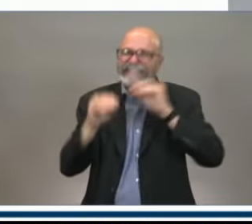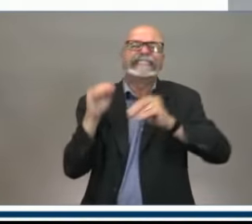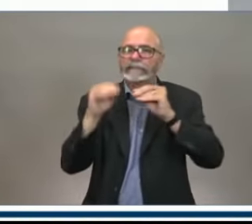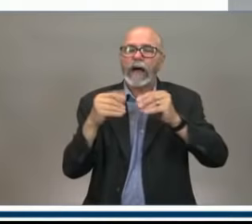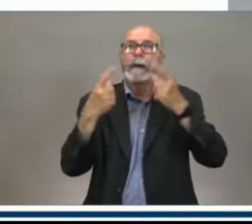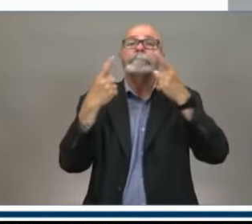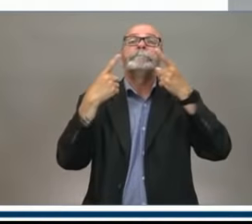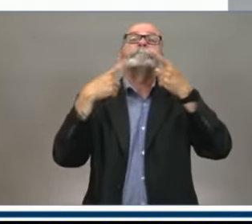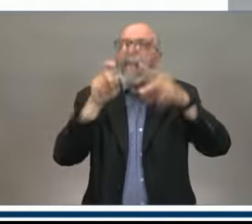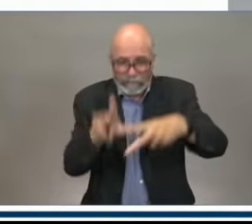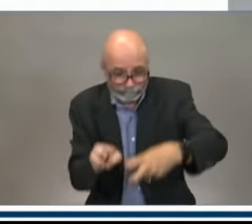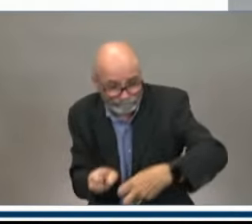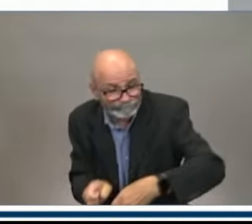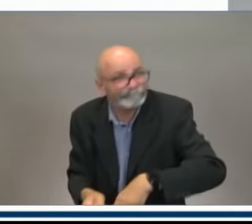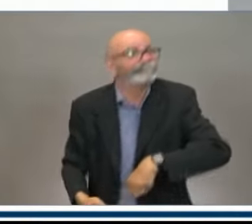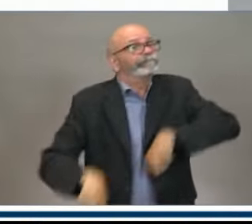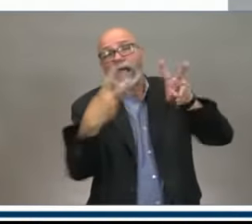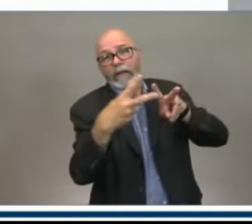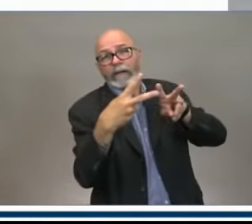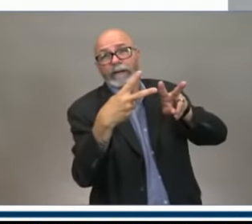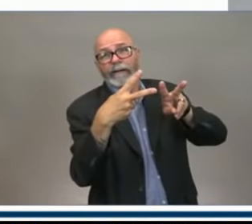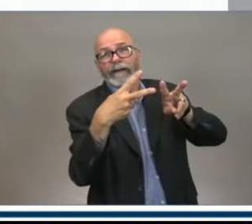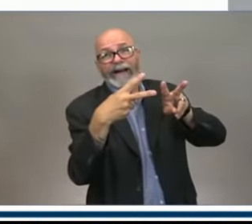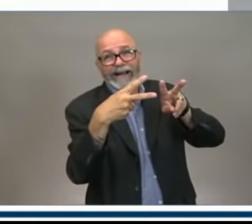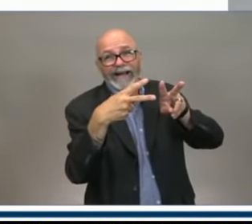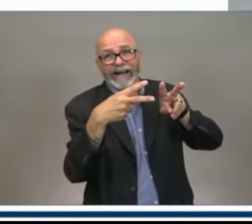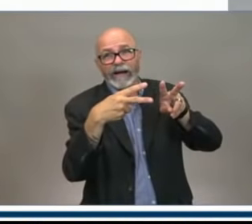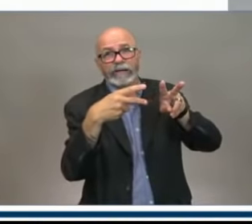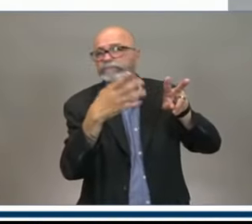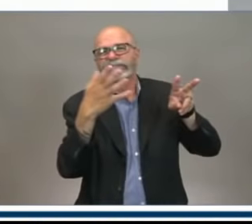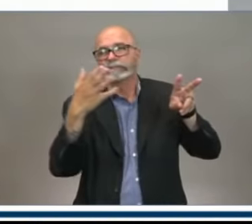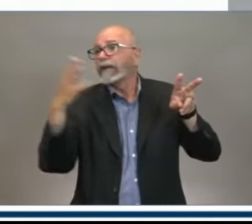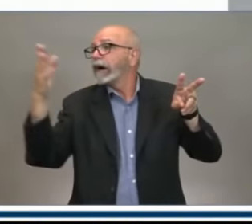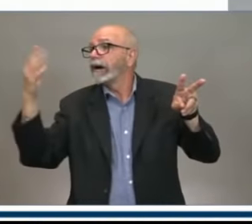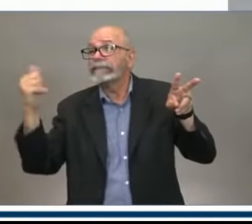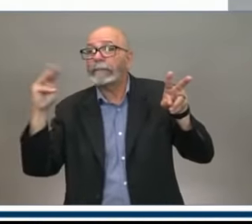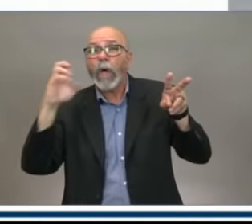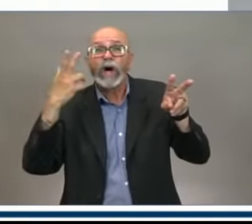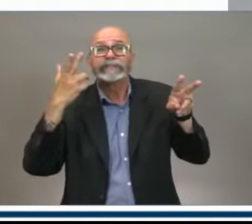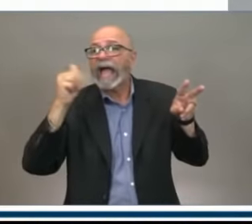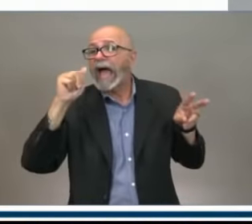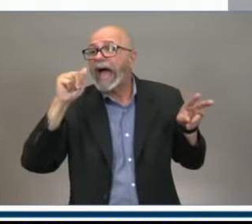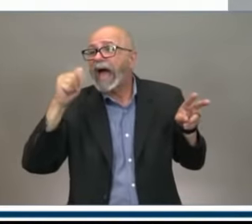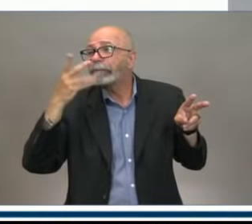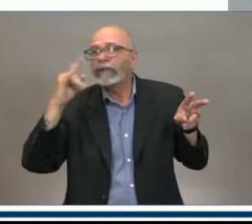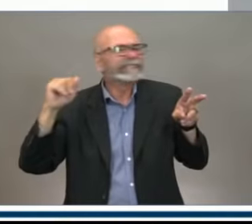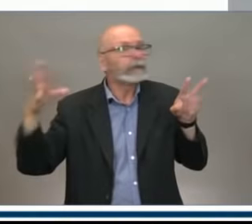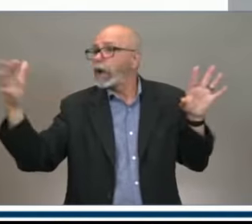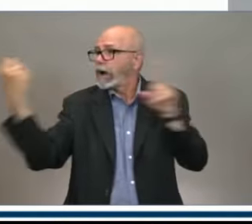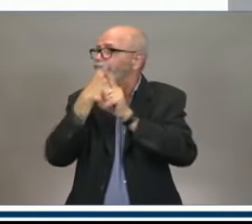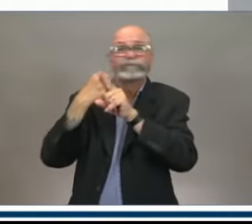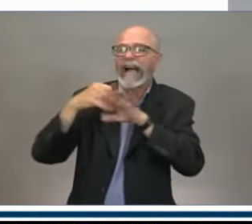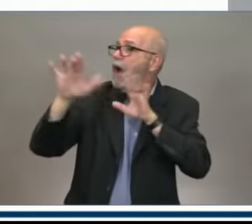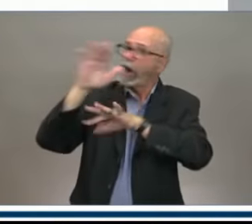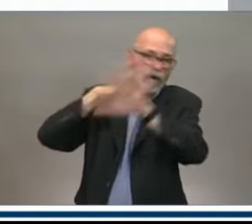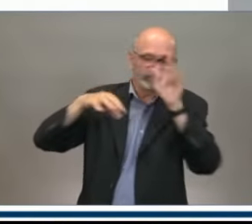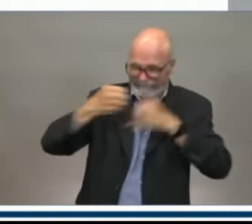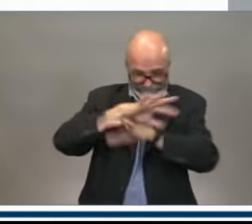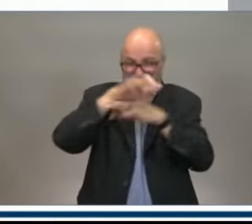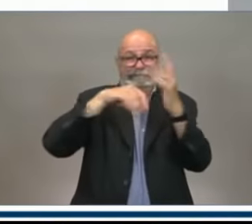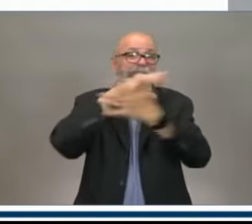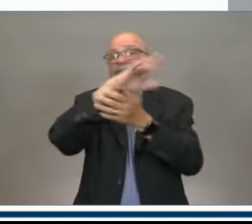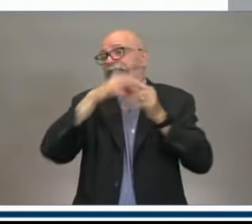the response to COVID through March and April. We were finally able to do that